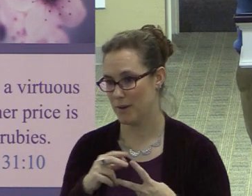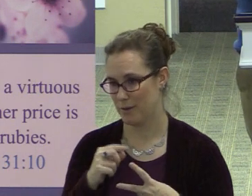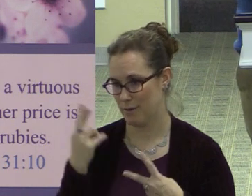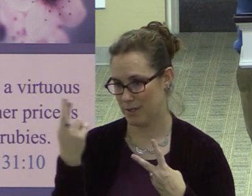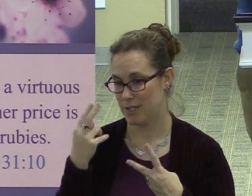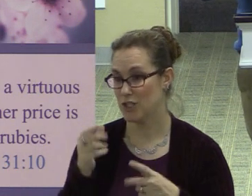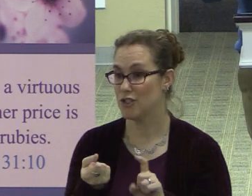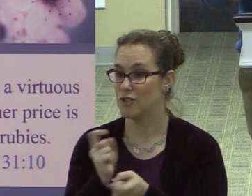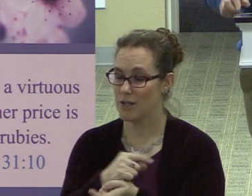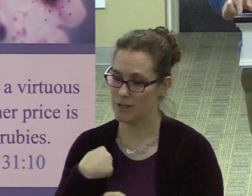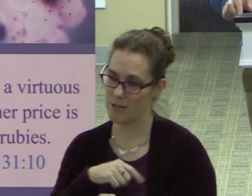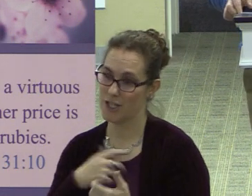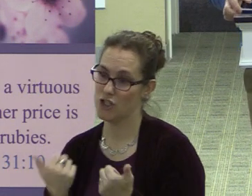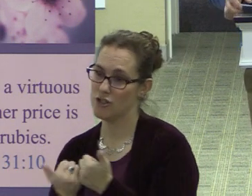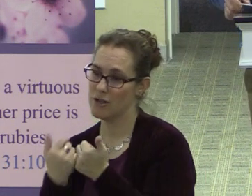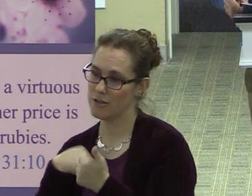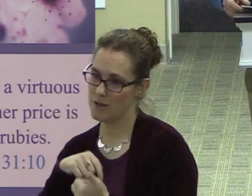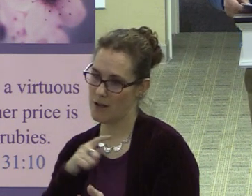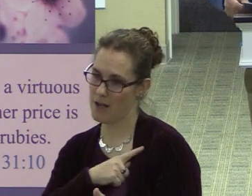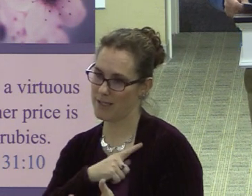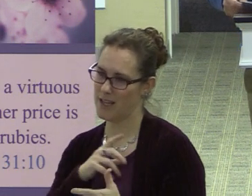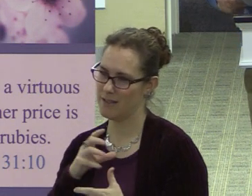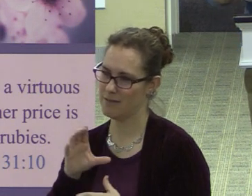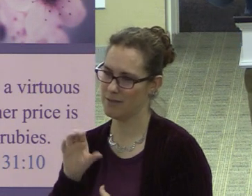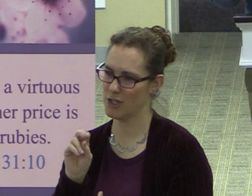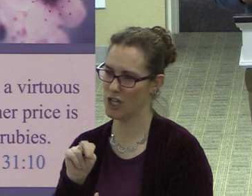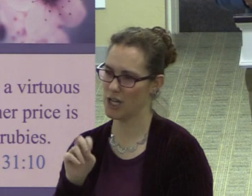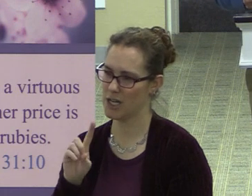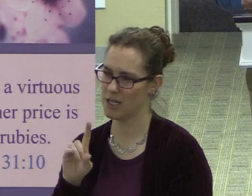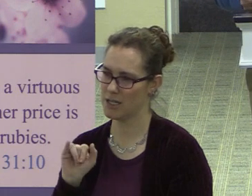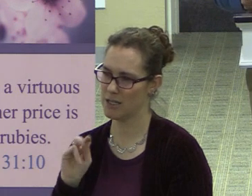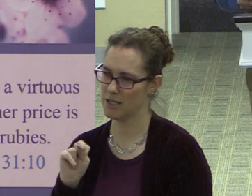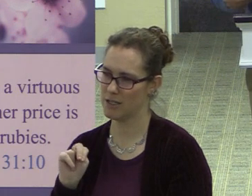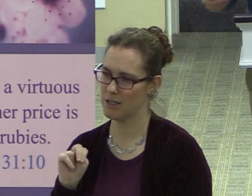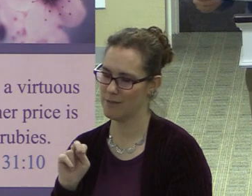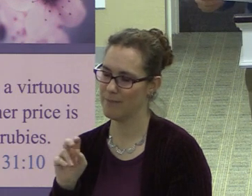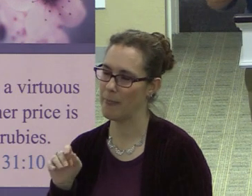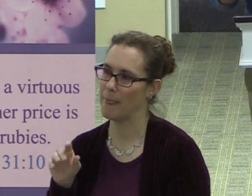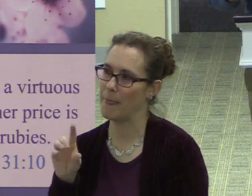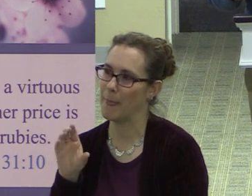change us, to challenge us, and to condition us.